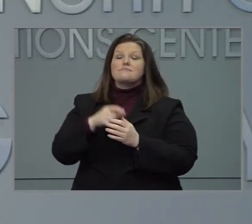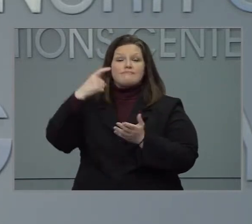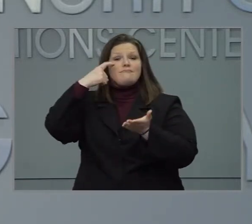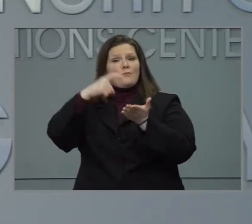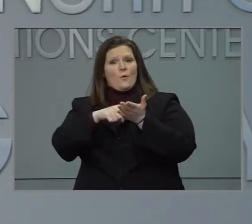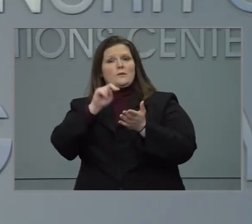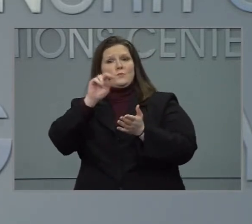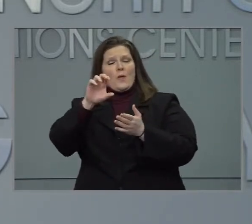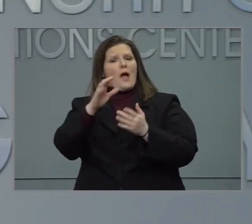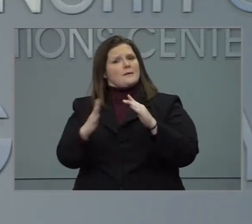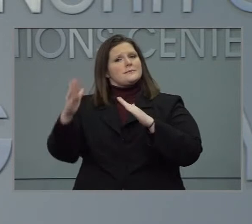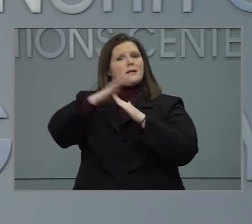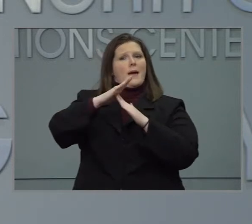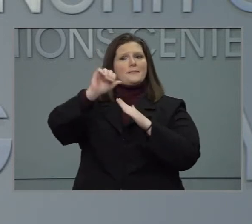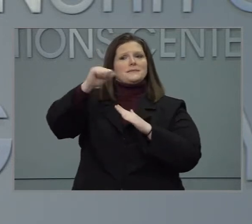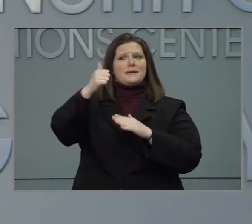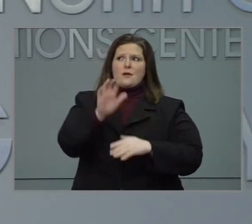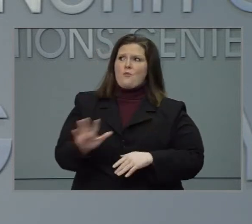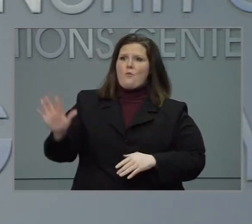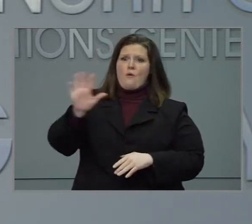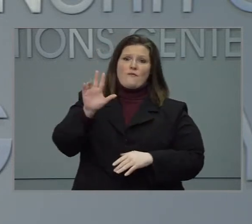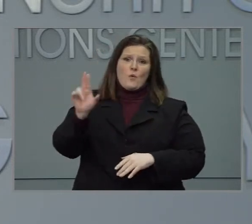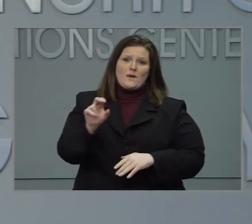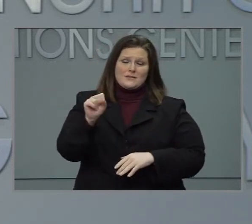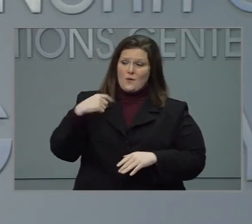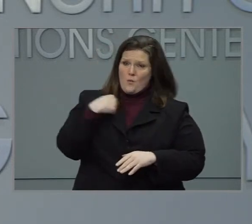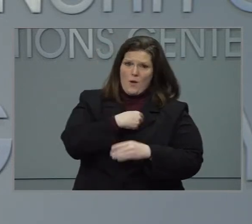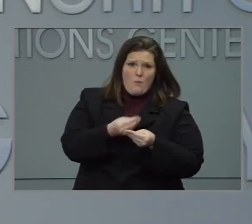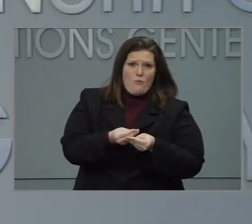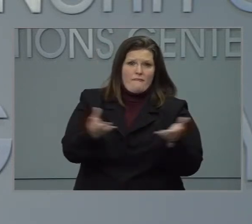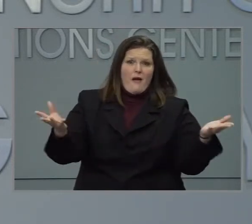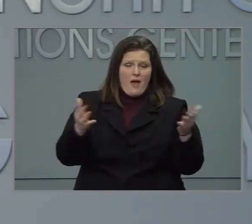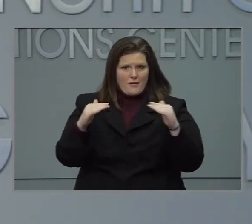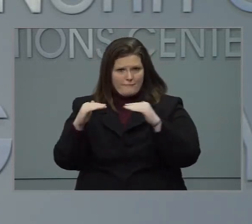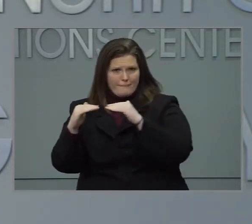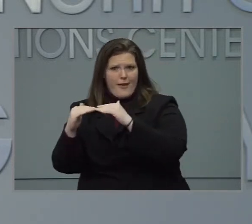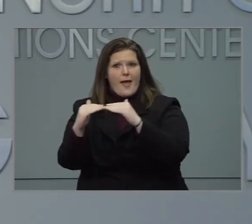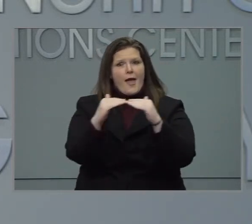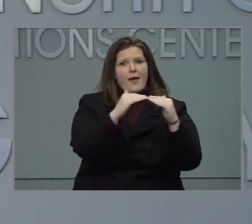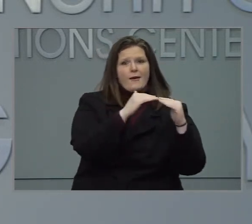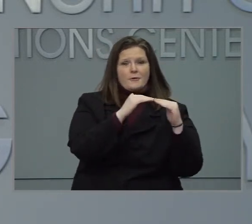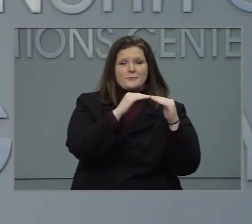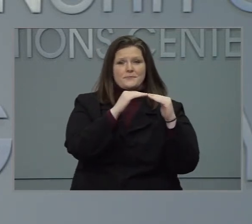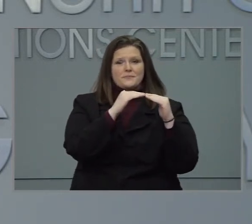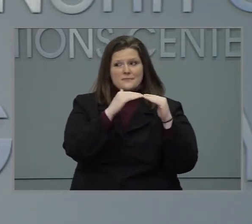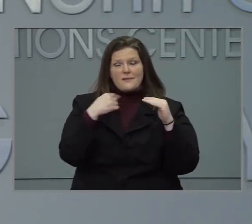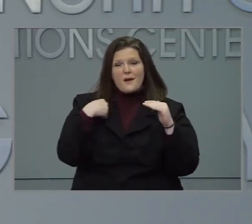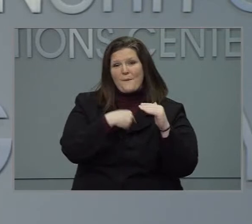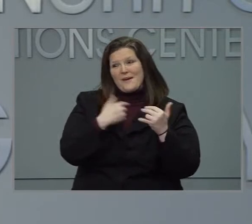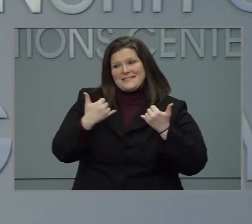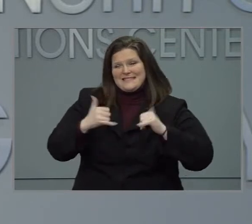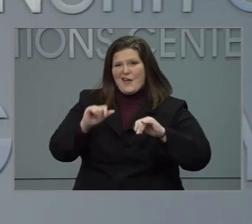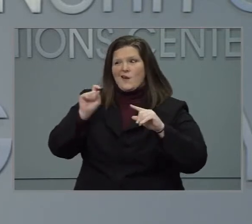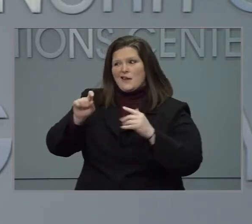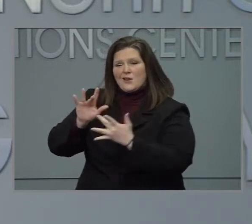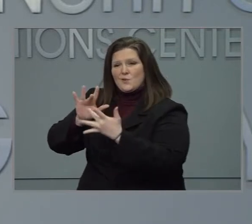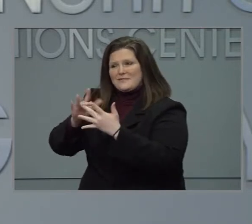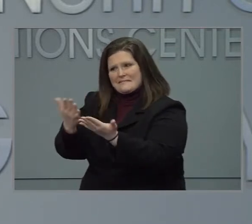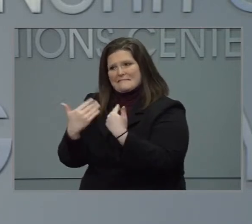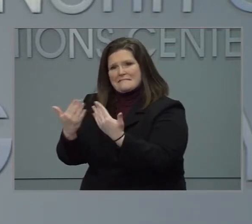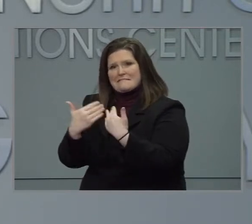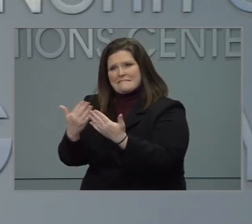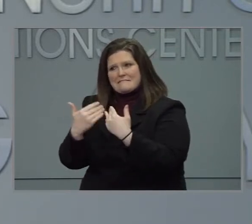vaccine distribution. That's fair. There's still more work to do in reaching underserved